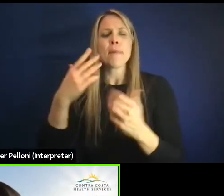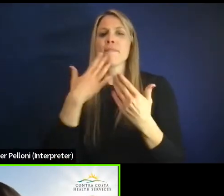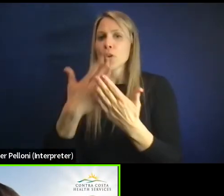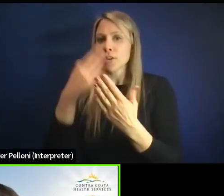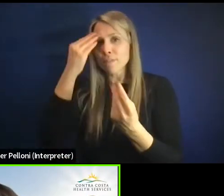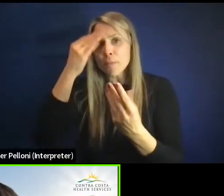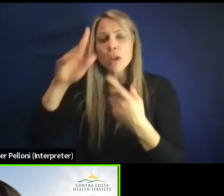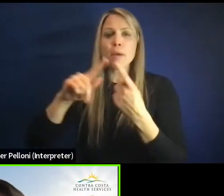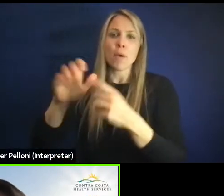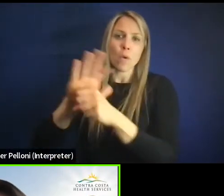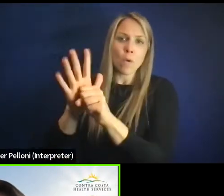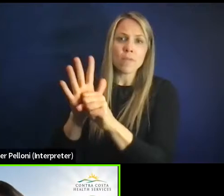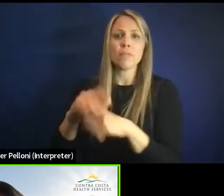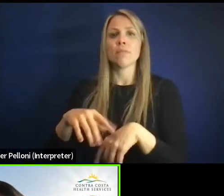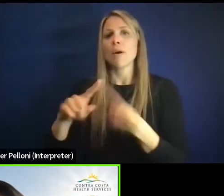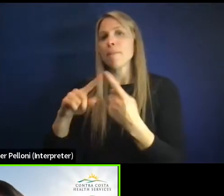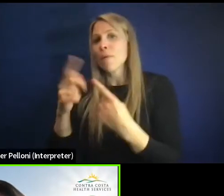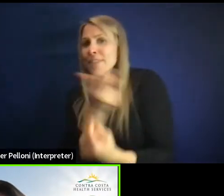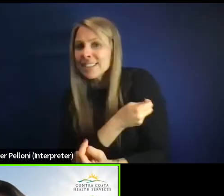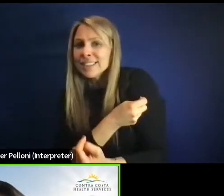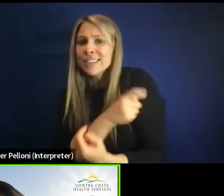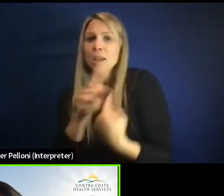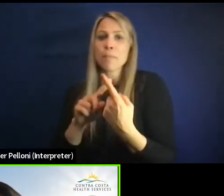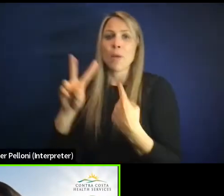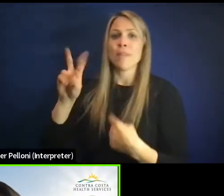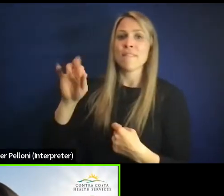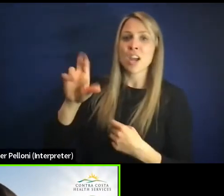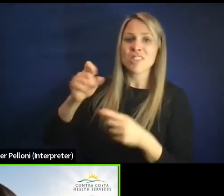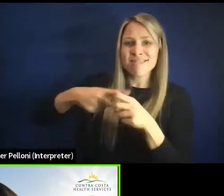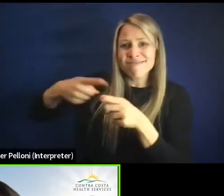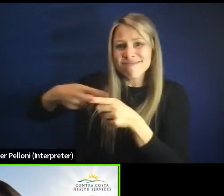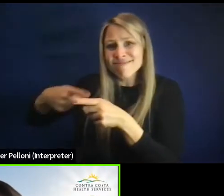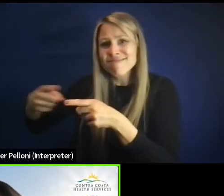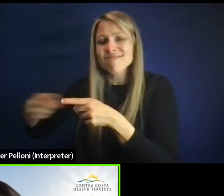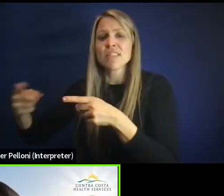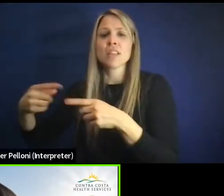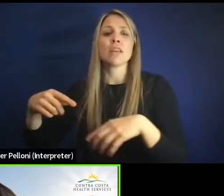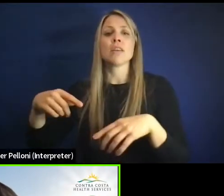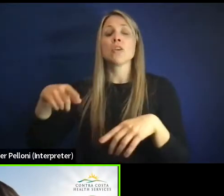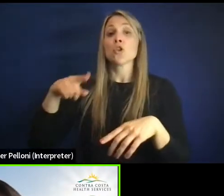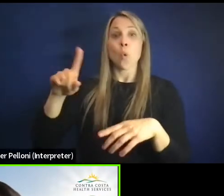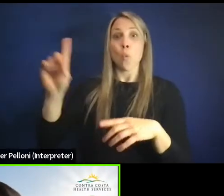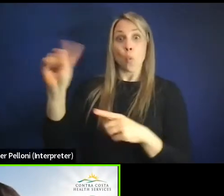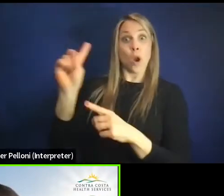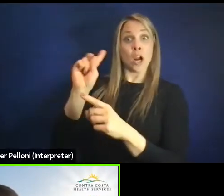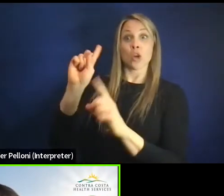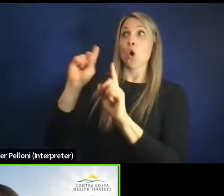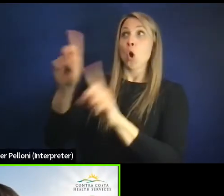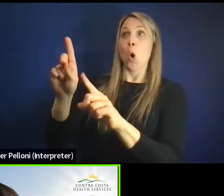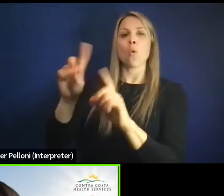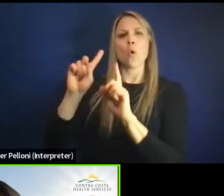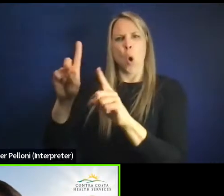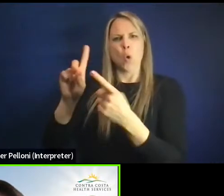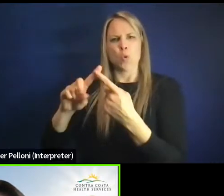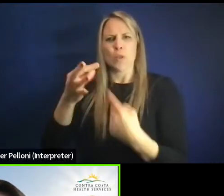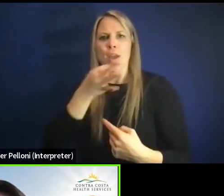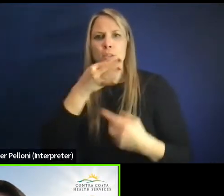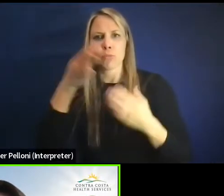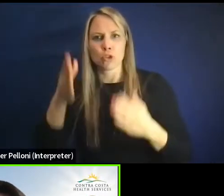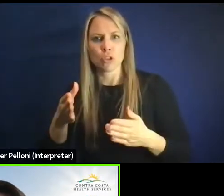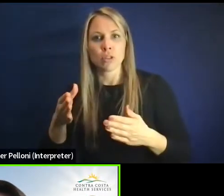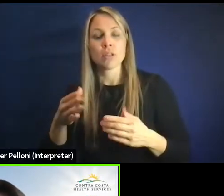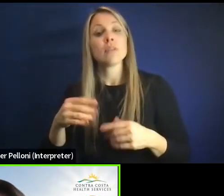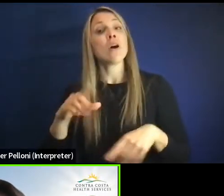the virus. So there's a lot of places where you can really go to the experts. And then again, go to your